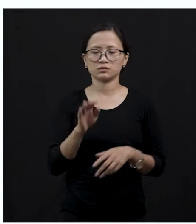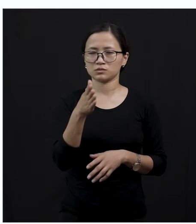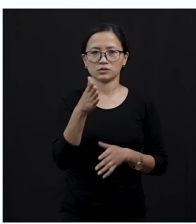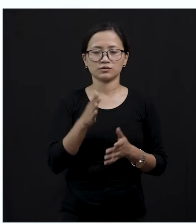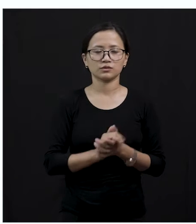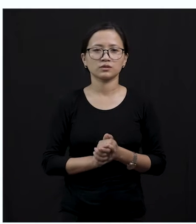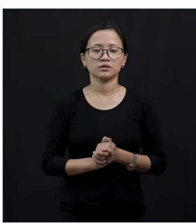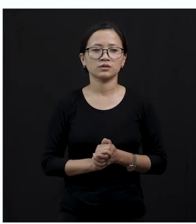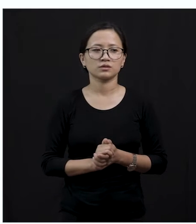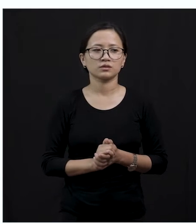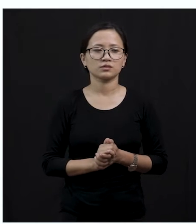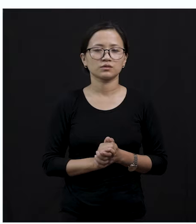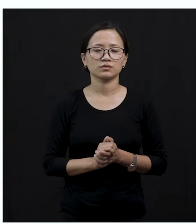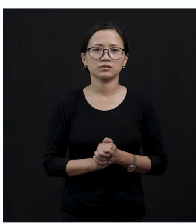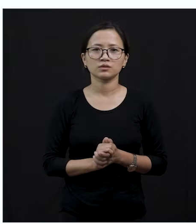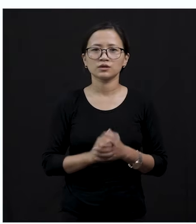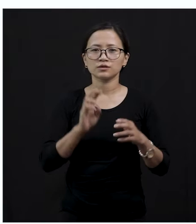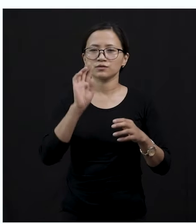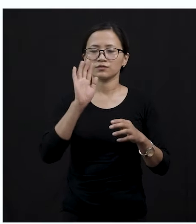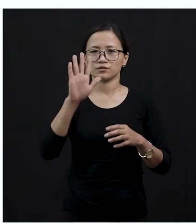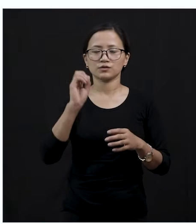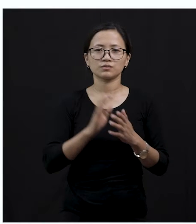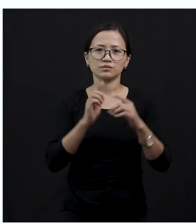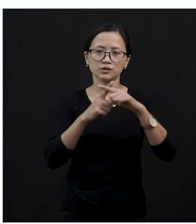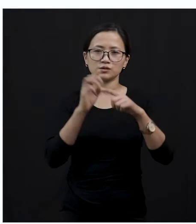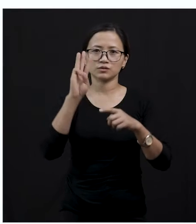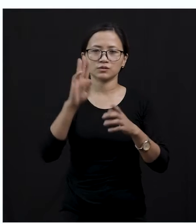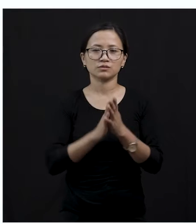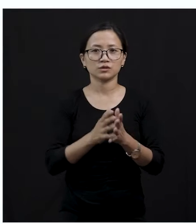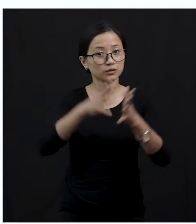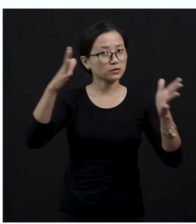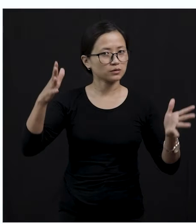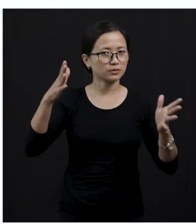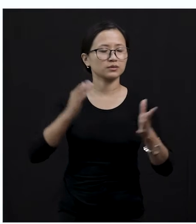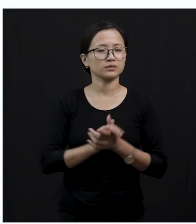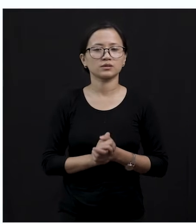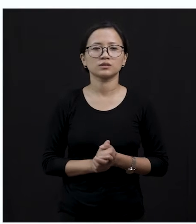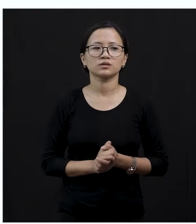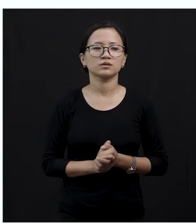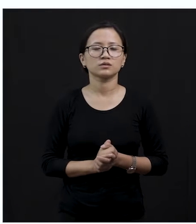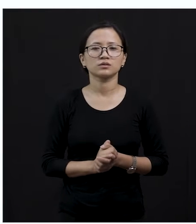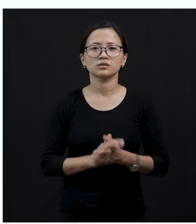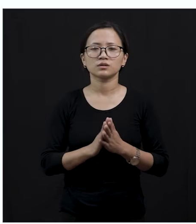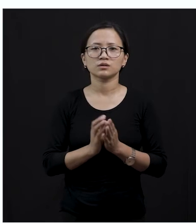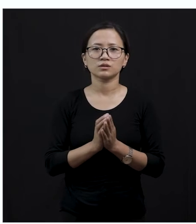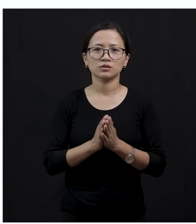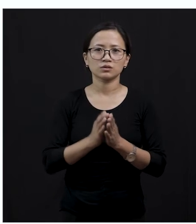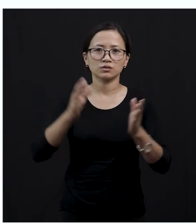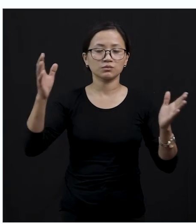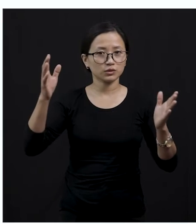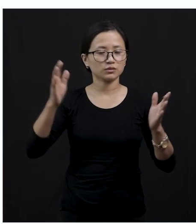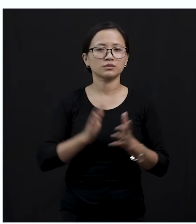that this 50 plus 3 has been expanded. Okay, expanded means making